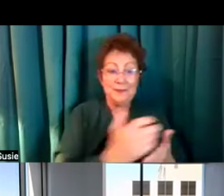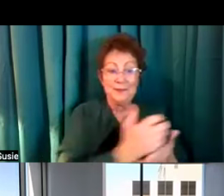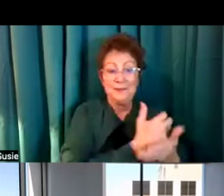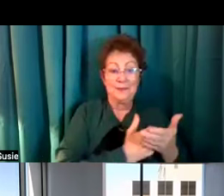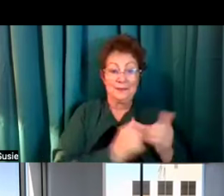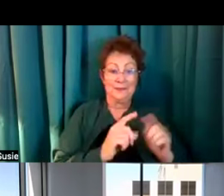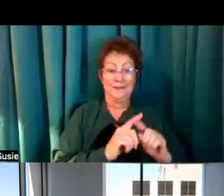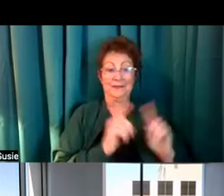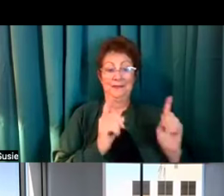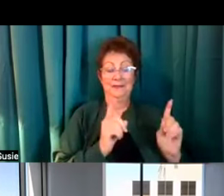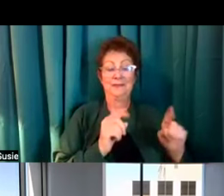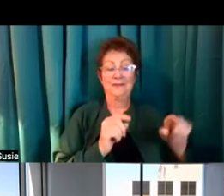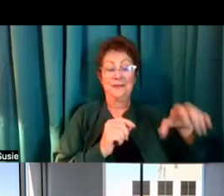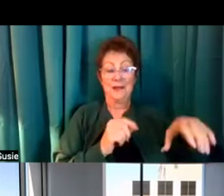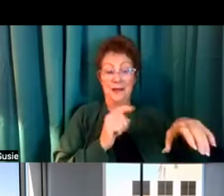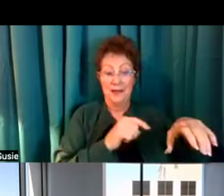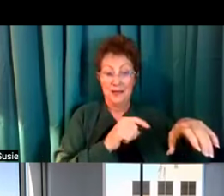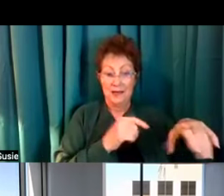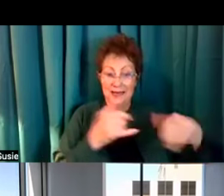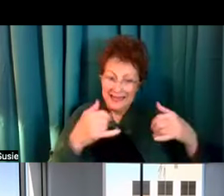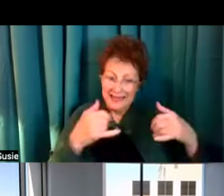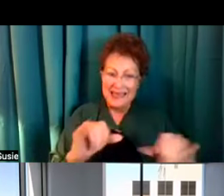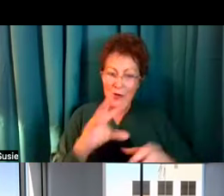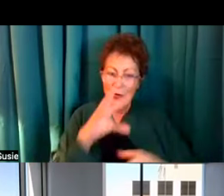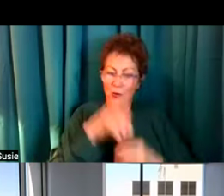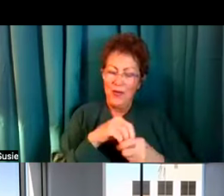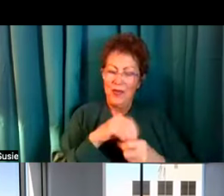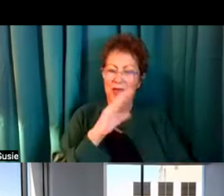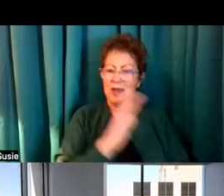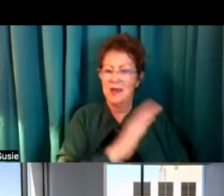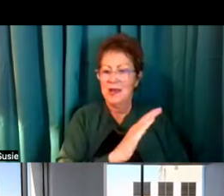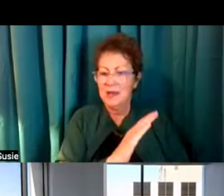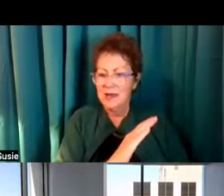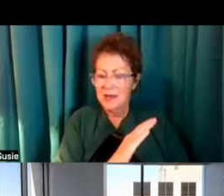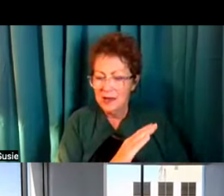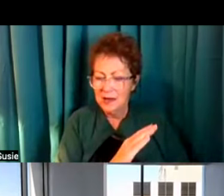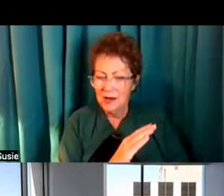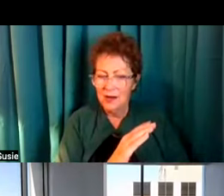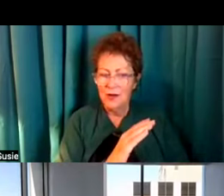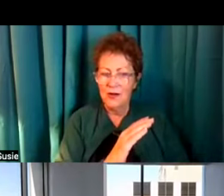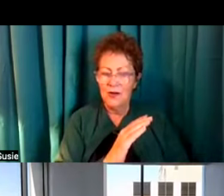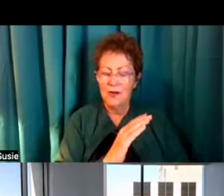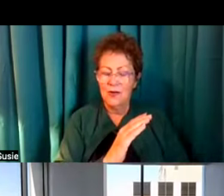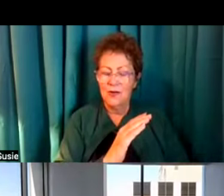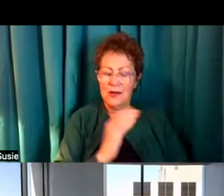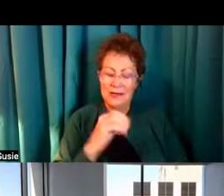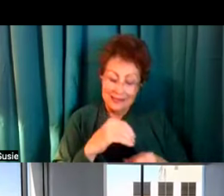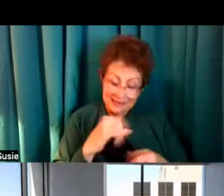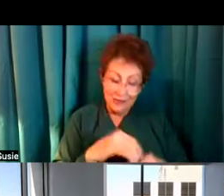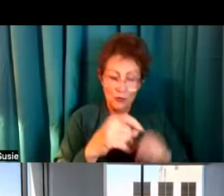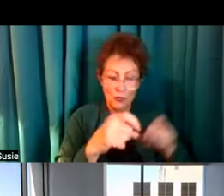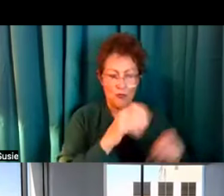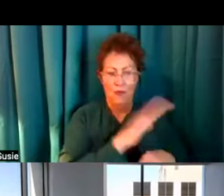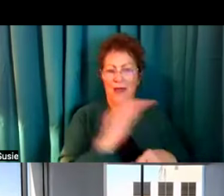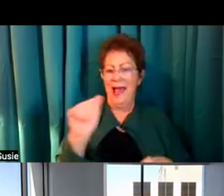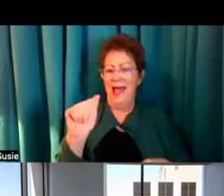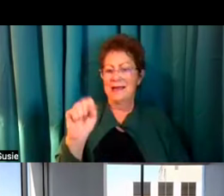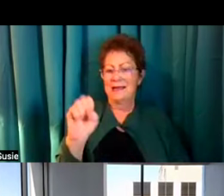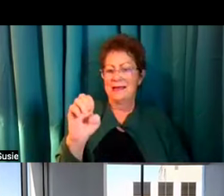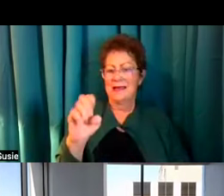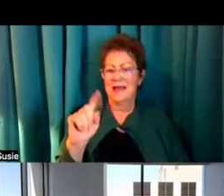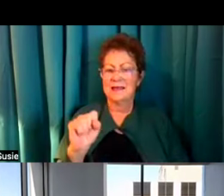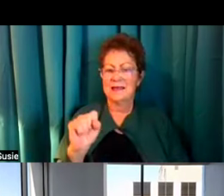for-profit, effectively it's still within its remit of assets it controls, and so you're not concerned about